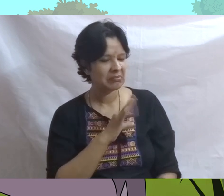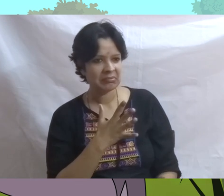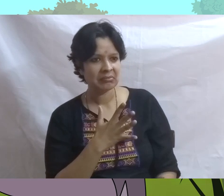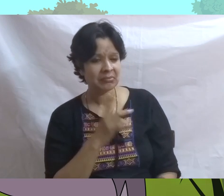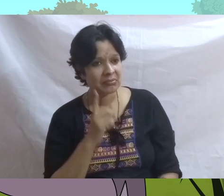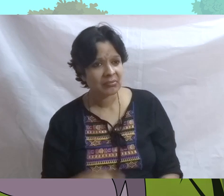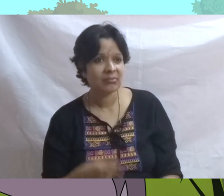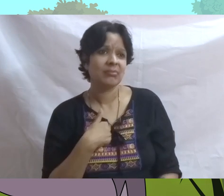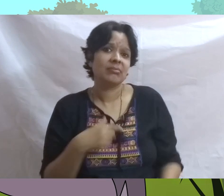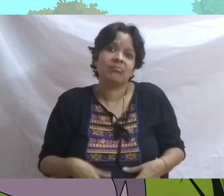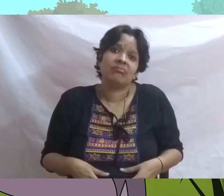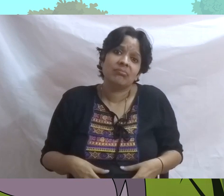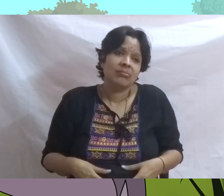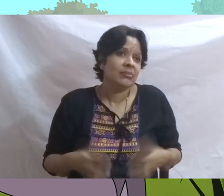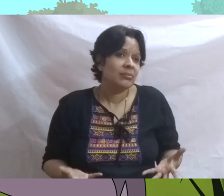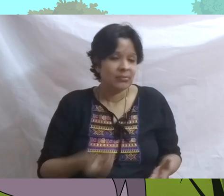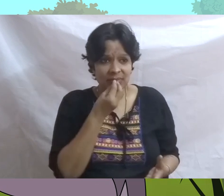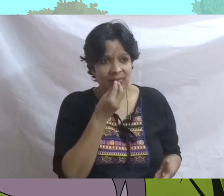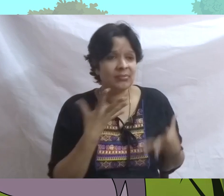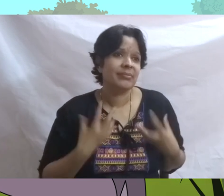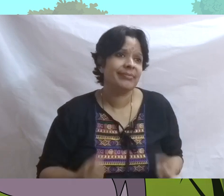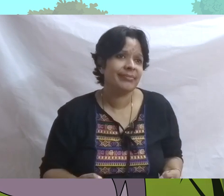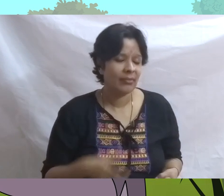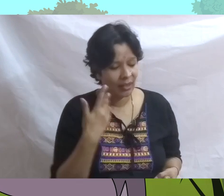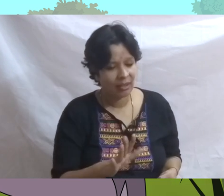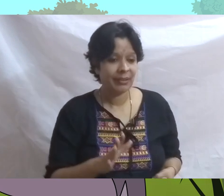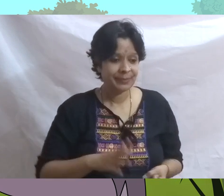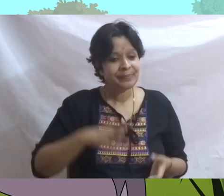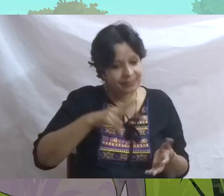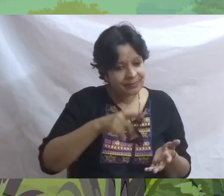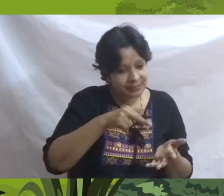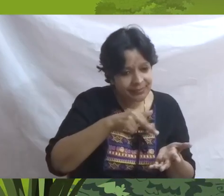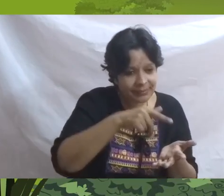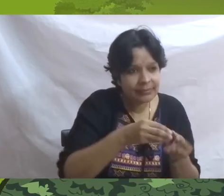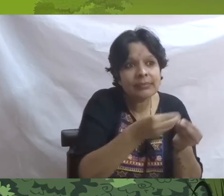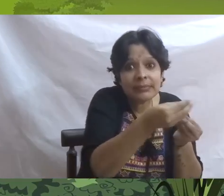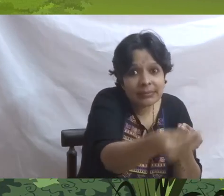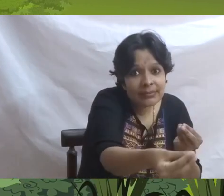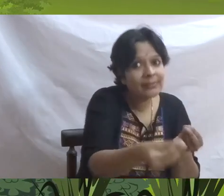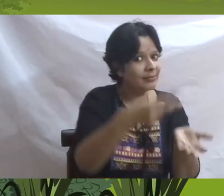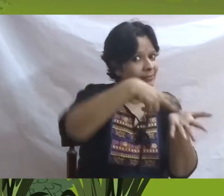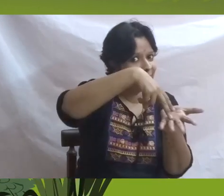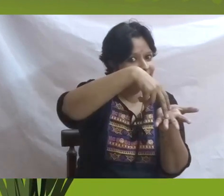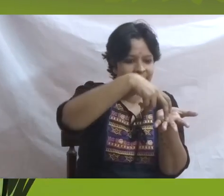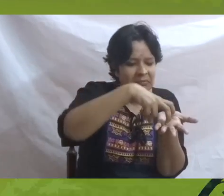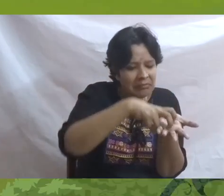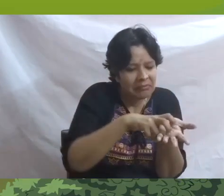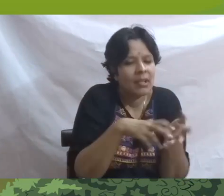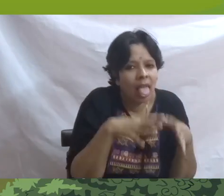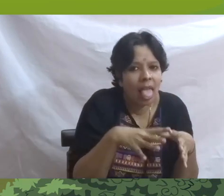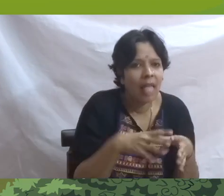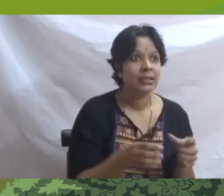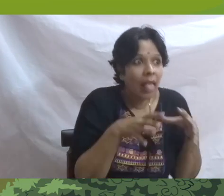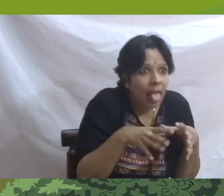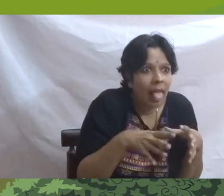have turned up his nose at such meager fare had he not been more hungry than usual. So he began to edge toward the dog,